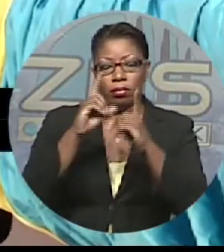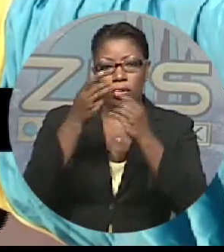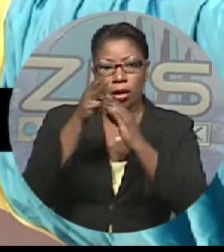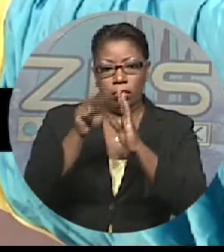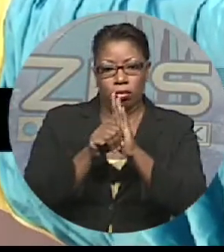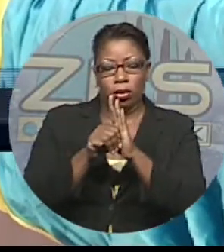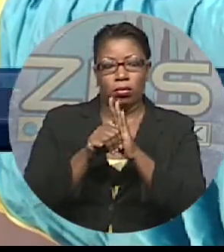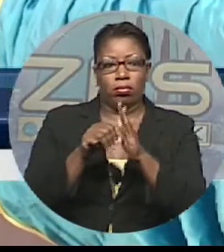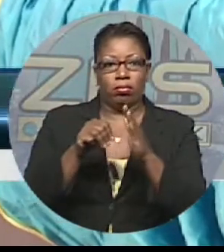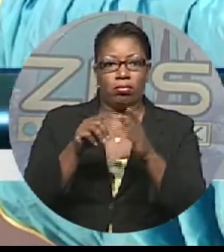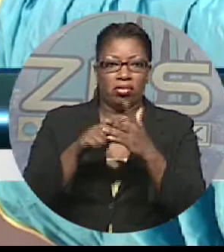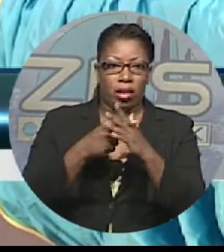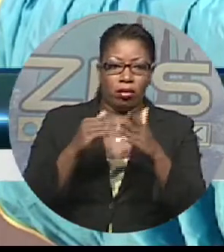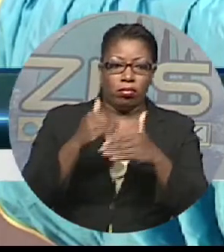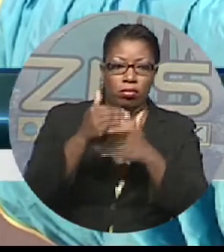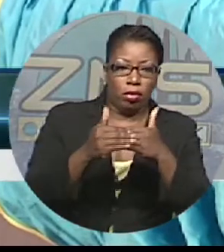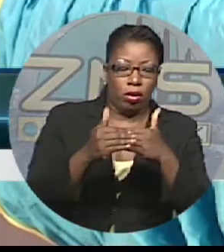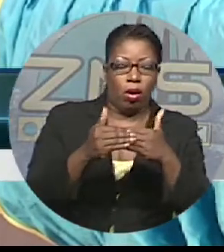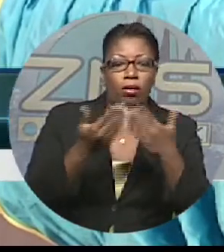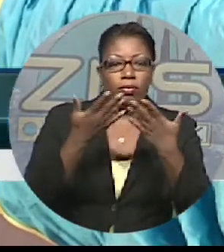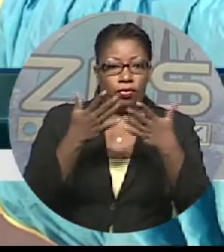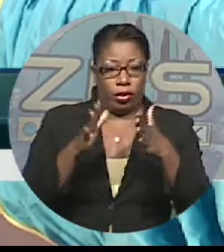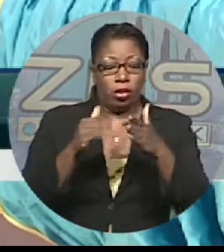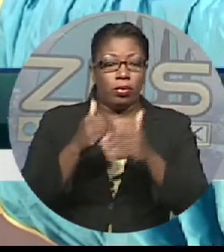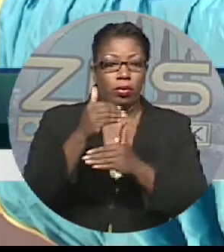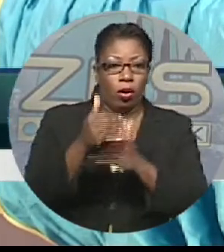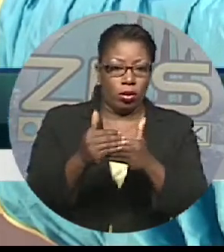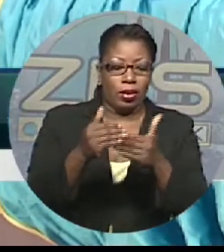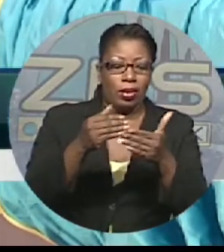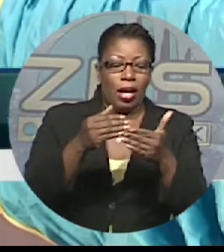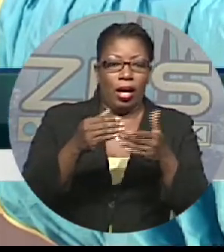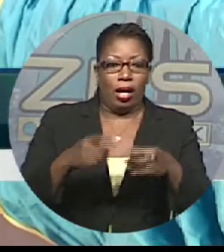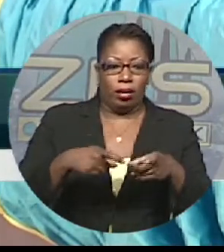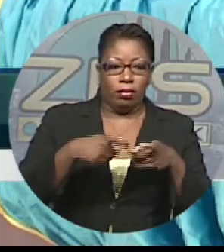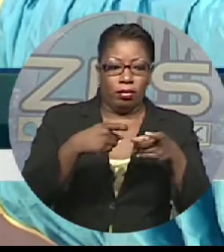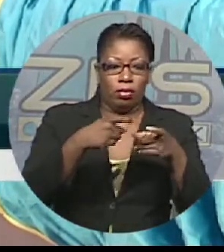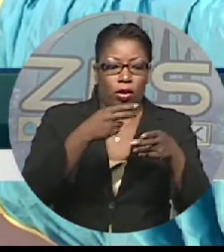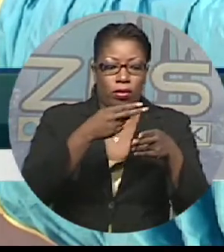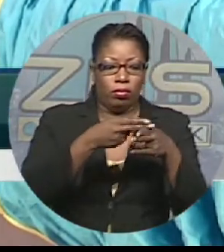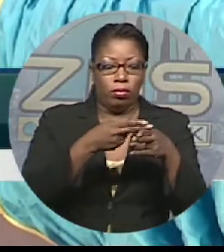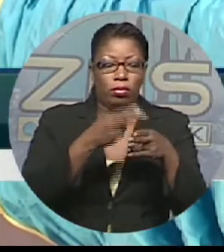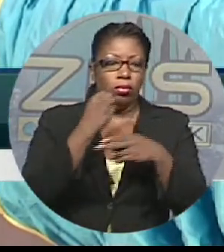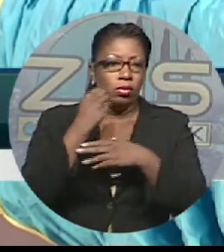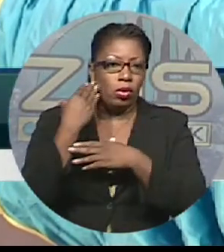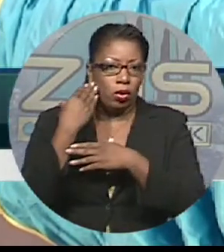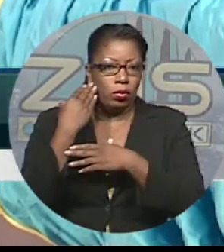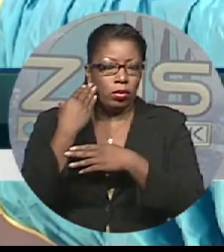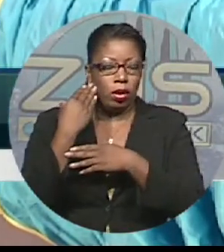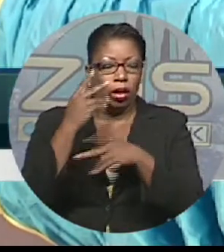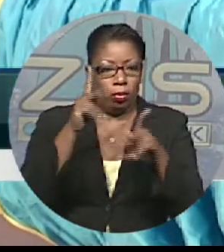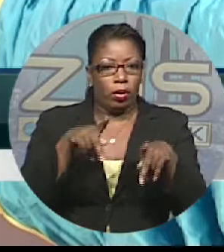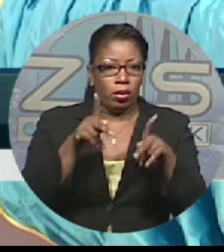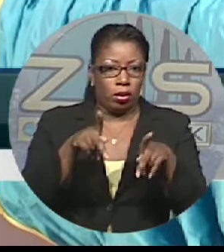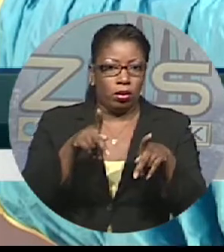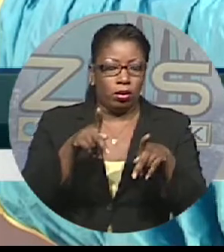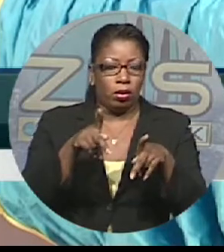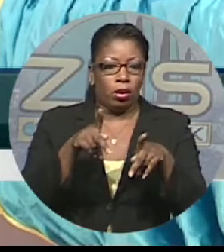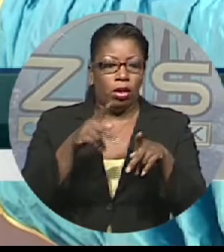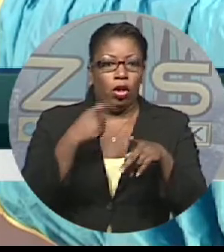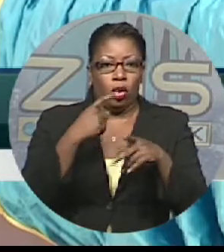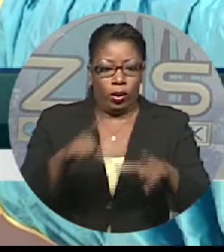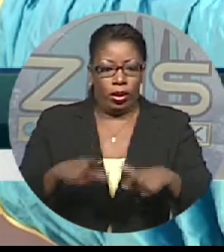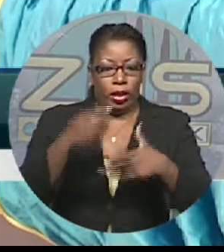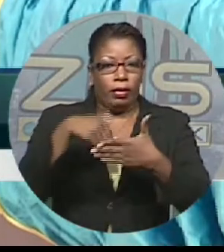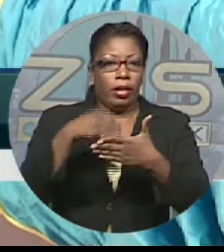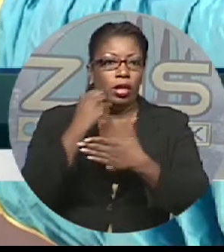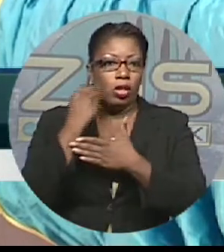of, completing the process of assignments and the banks are reviewing those persons who will occupy the